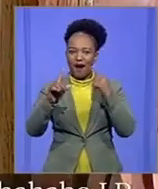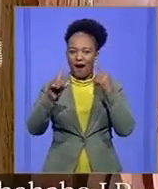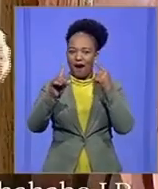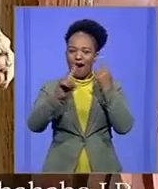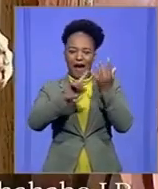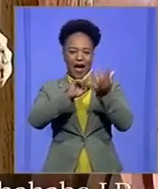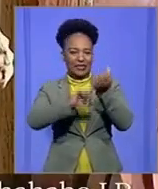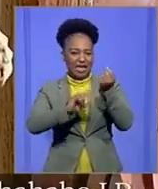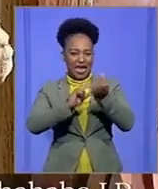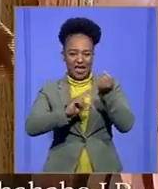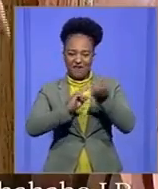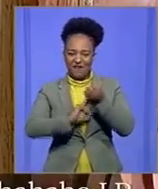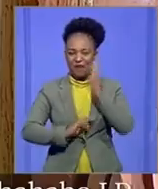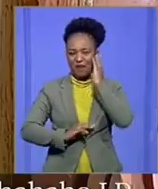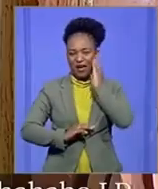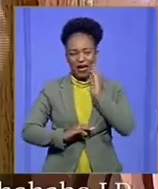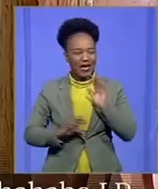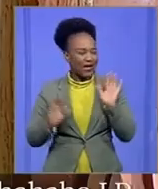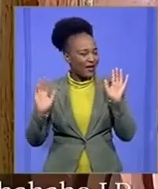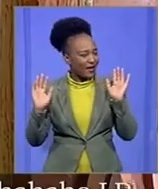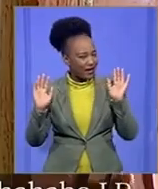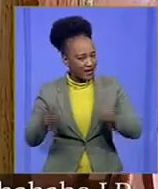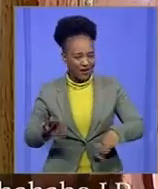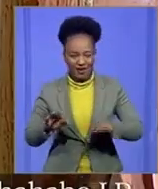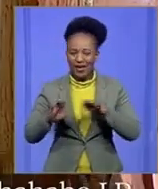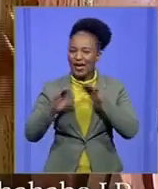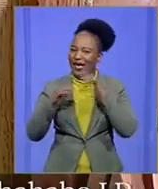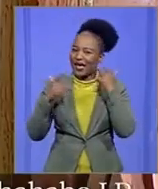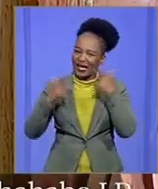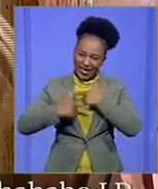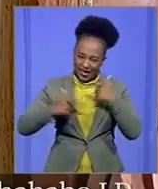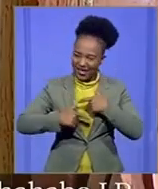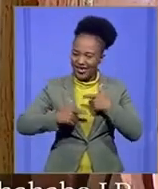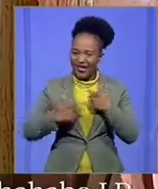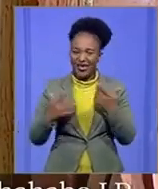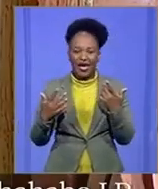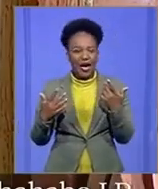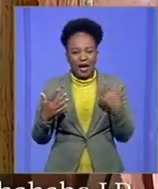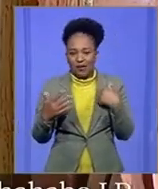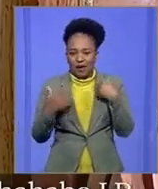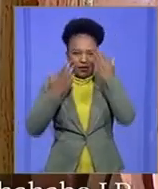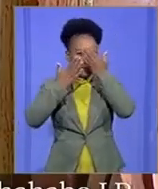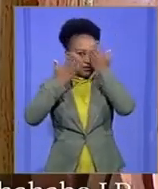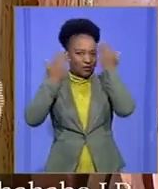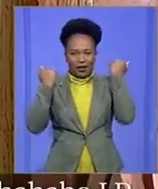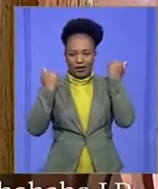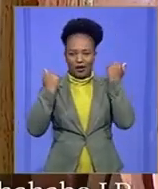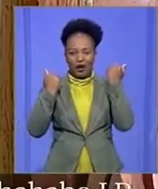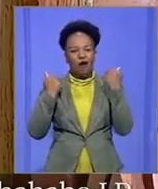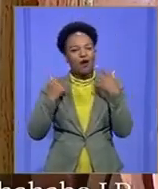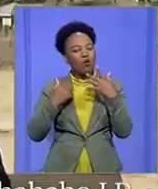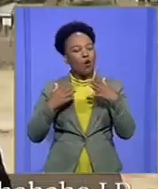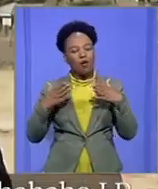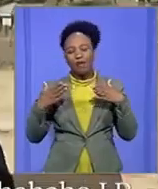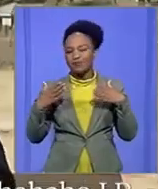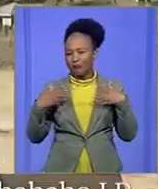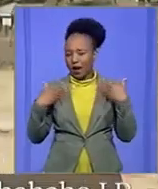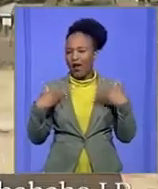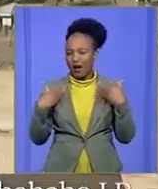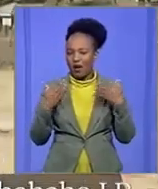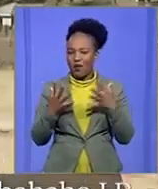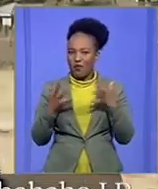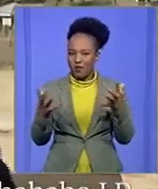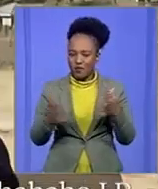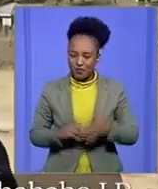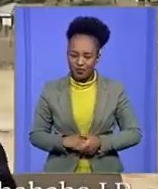a he ni e photo ke gona nna ke se ya udzibi he ri atakaja jela. Go